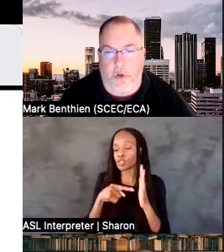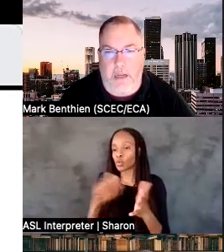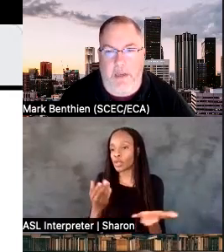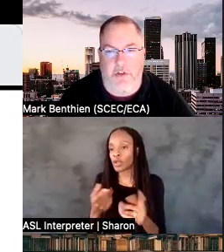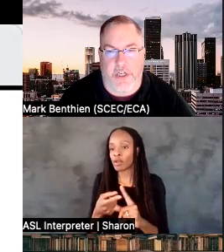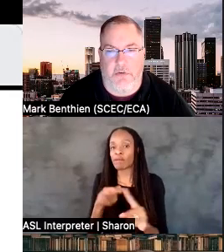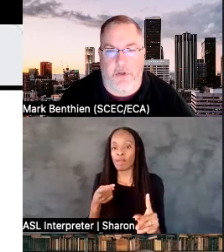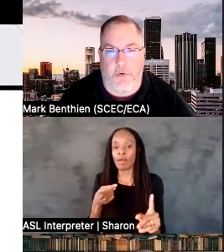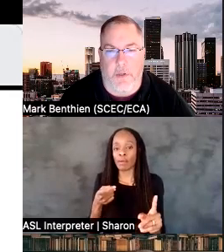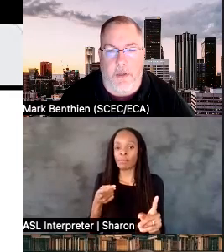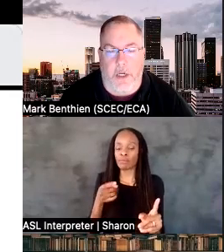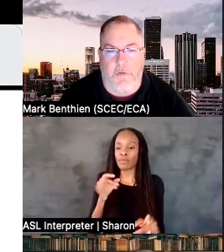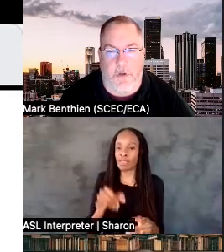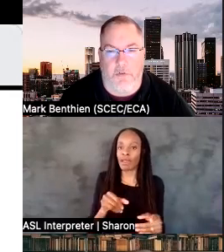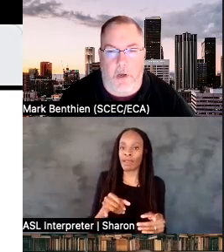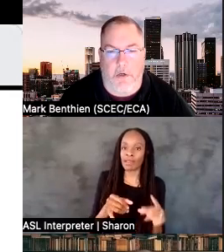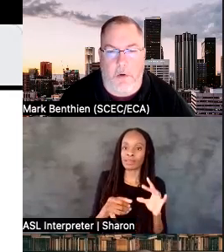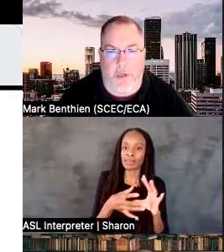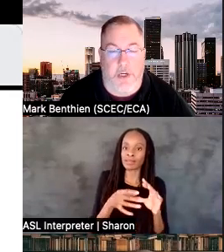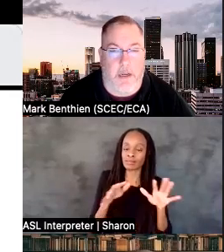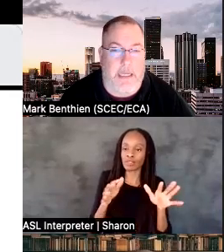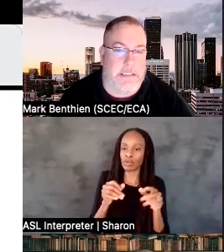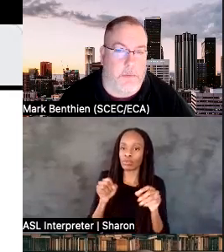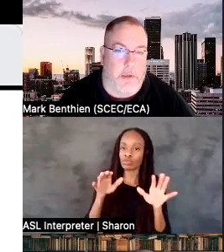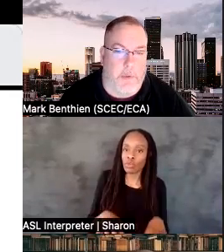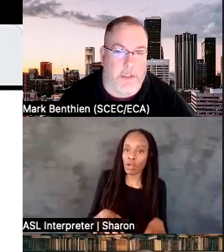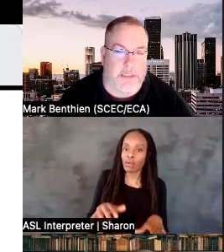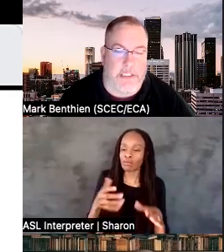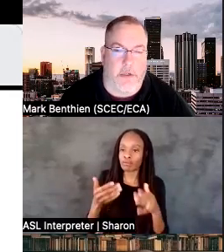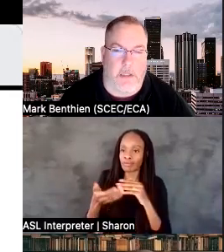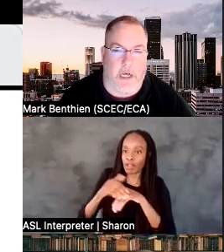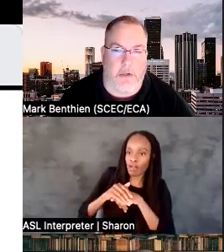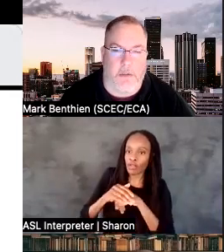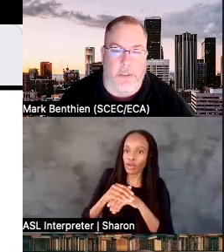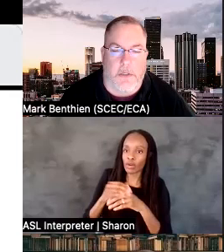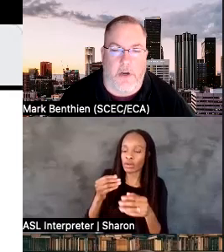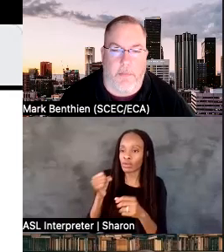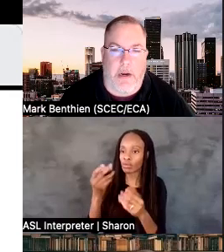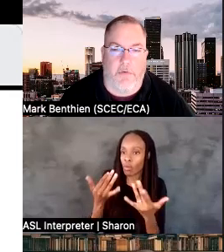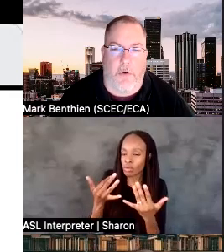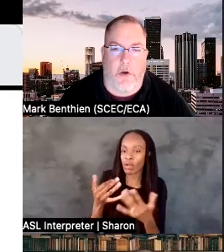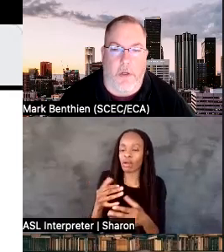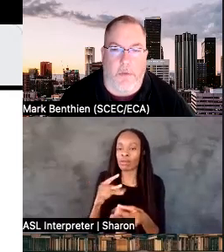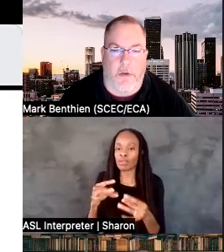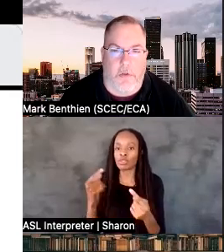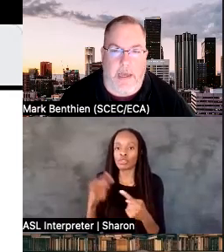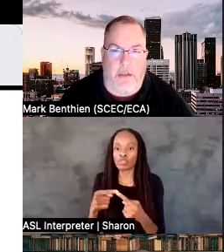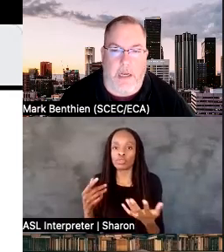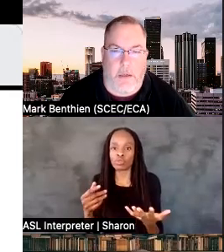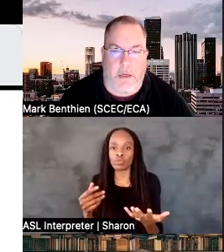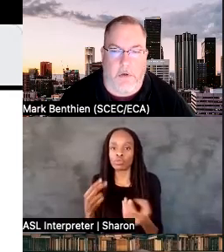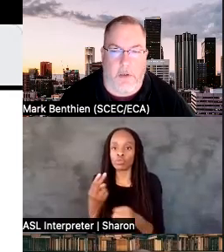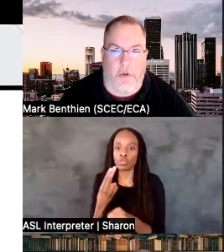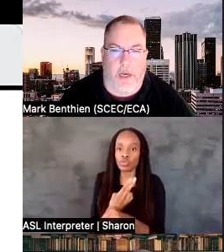cover, hold on messaging to, if you use a walker or wheelchair and it has wheels that you can lock or turn off the power for, when to do